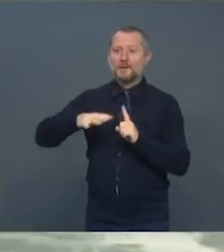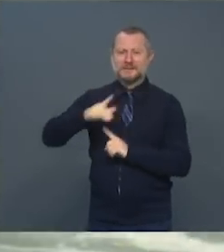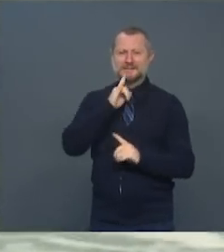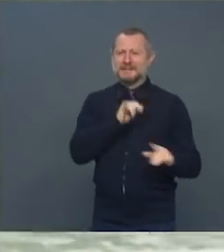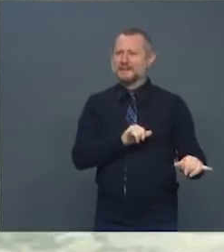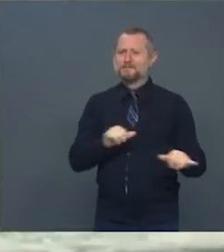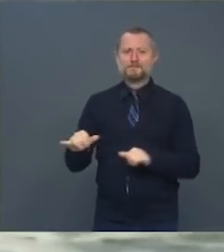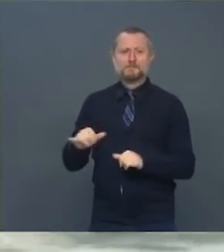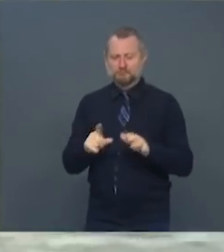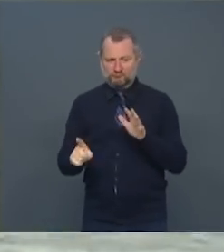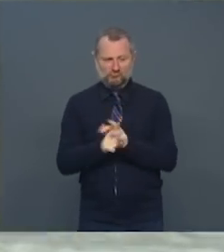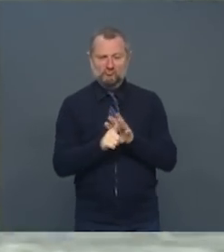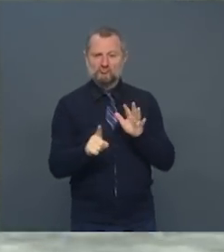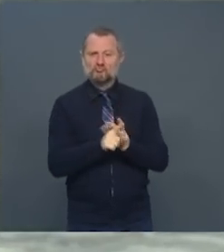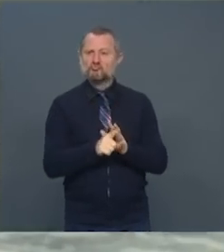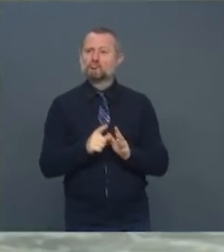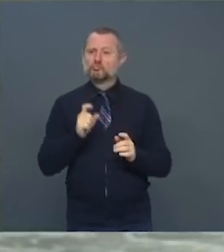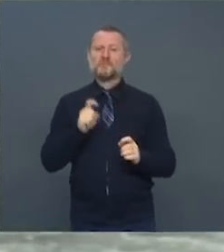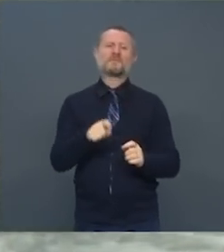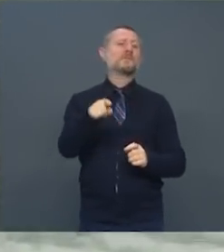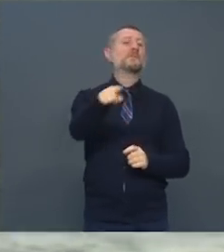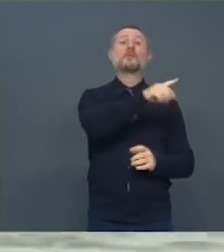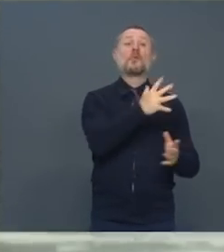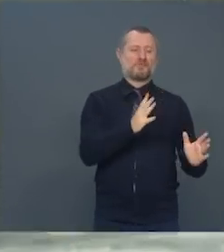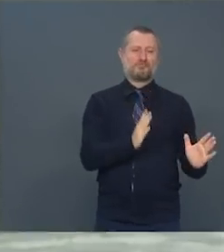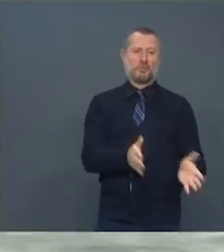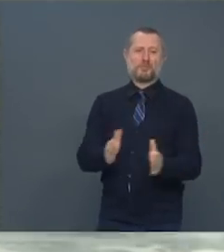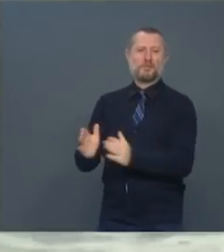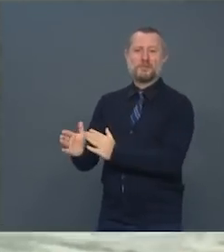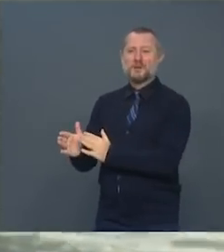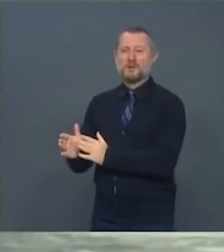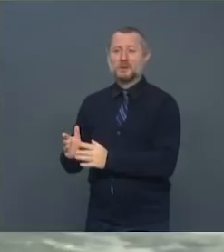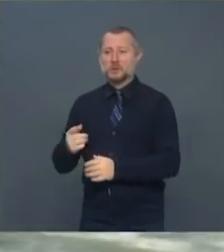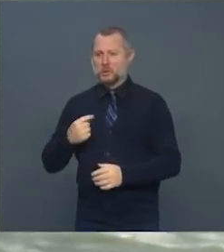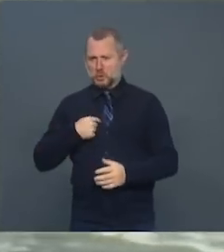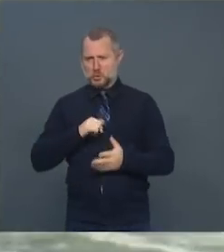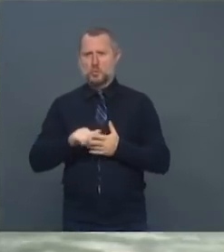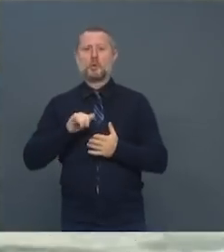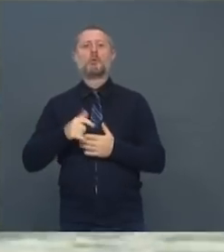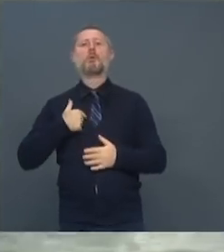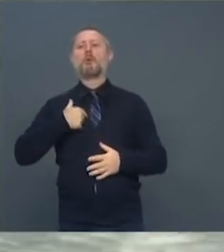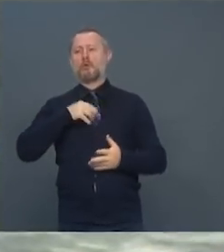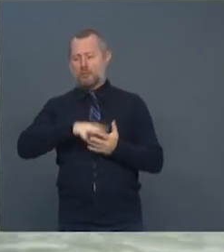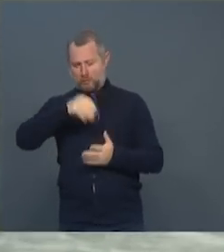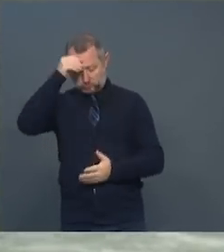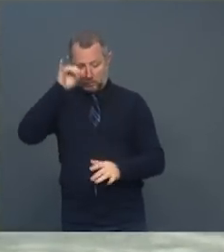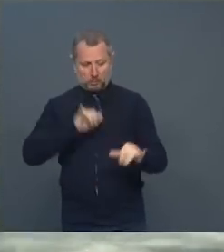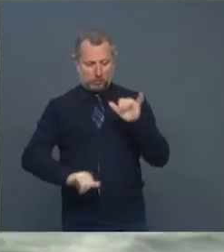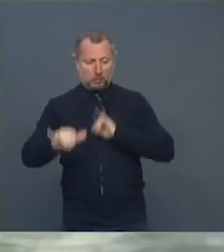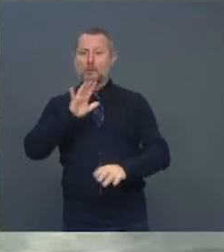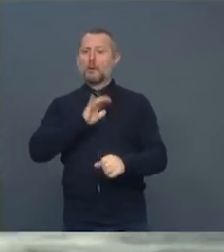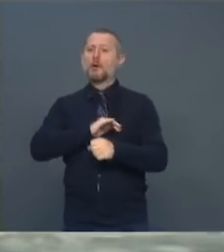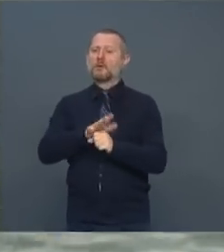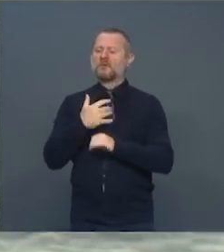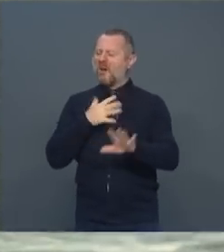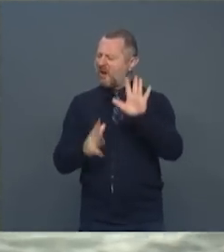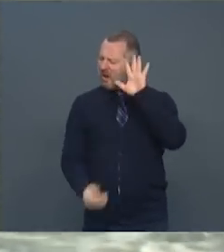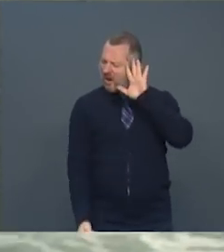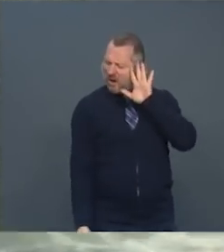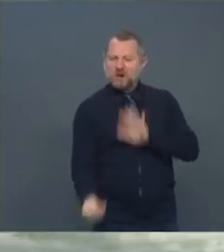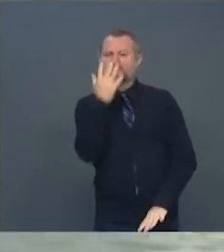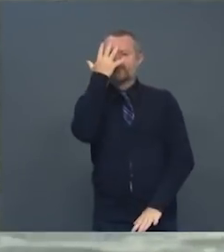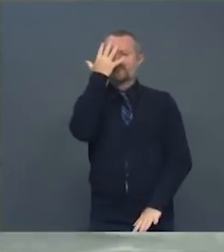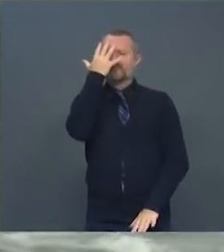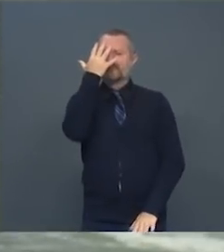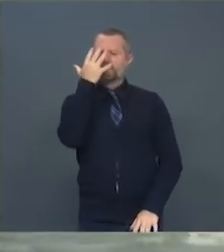similar. We've learned from COVID. New York is going to learn from COVID. You don't have to tell us twice. We are going to